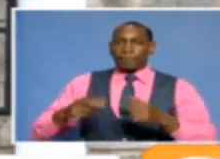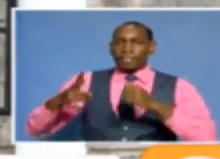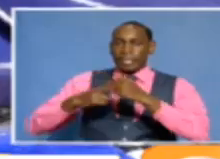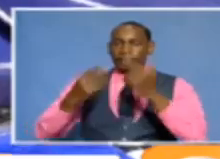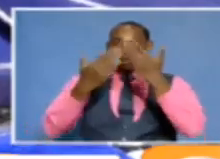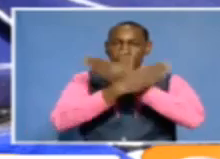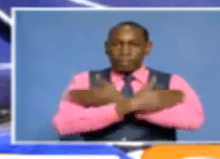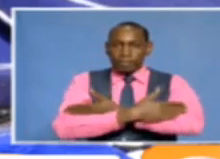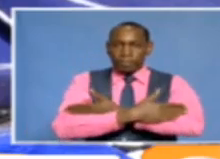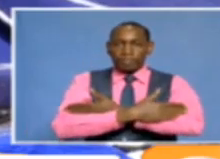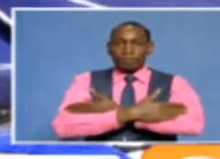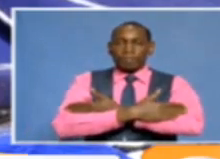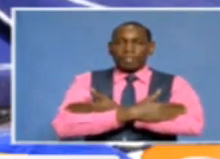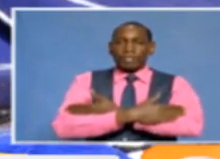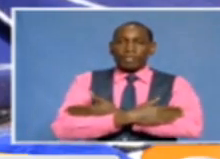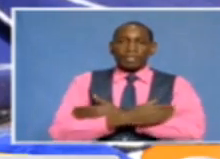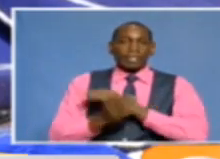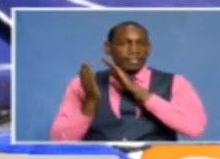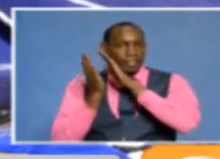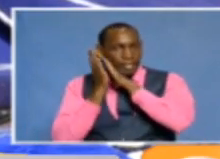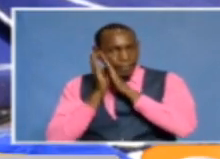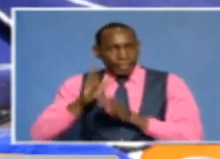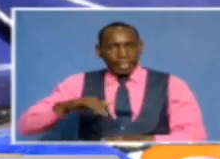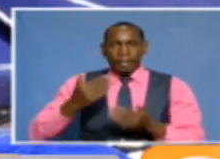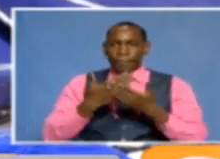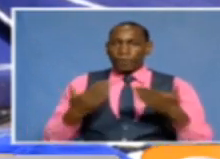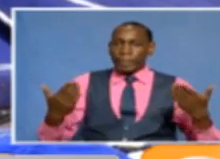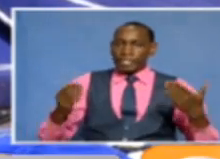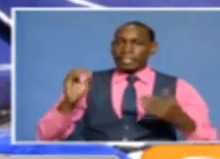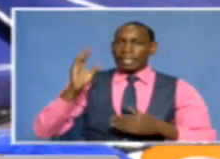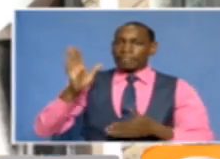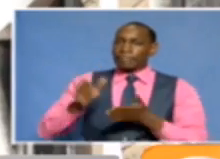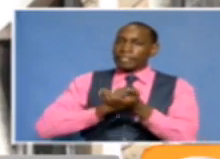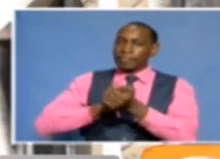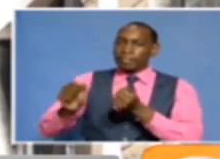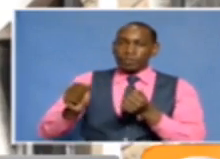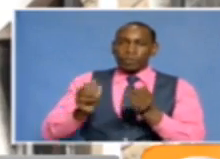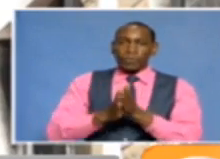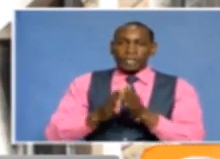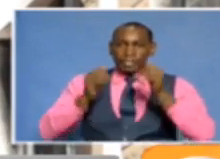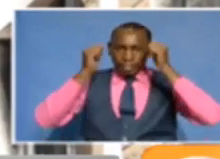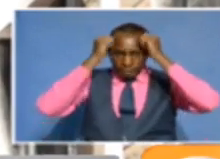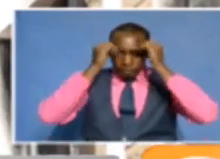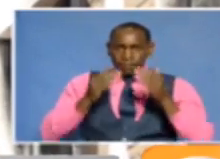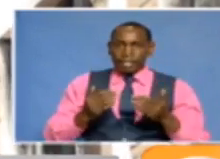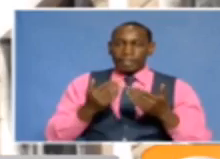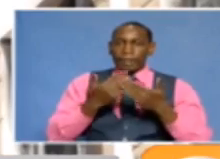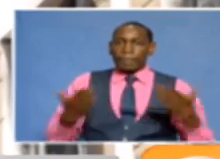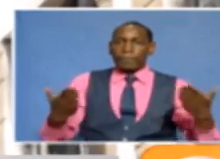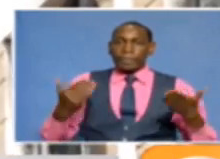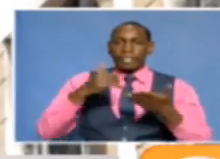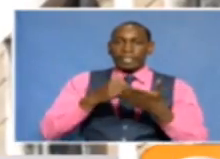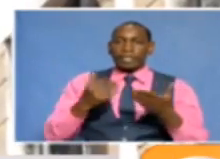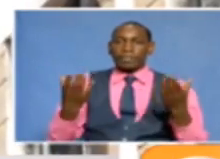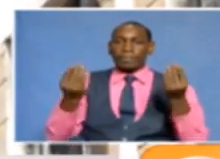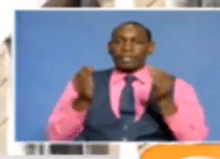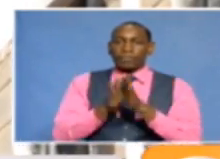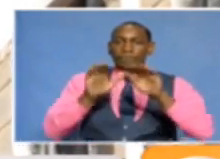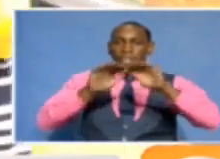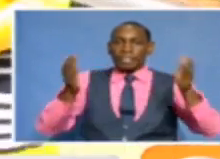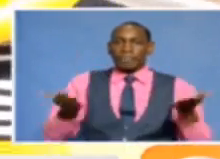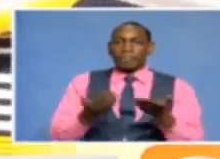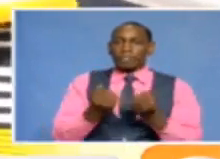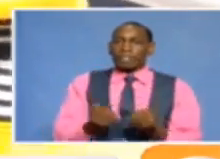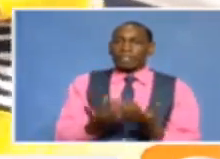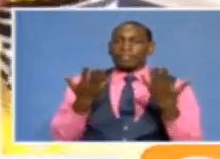p.m. in Emerald Dormitory. Property of unknown value was destroyed, with students' personal property such as mattresses and boxes going